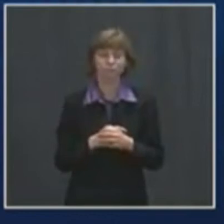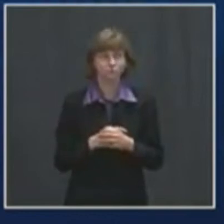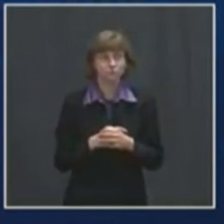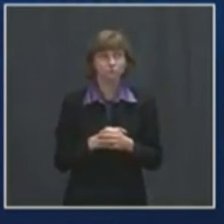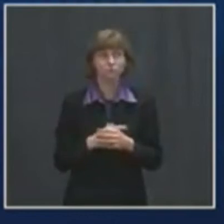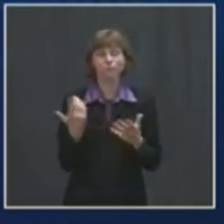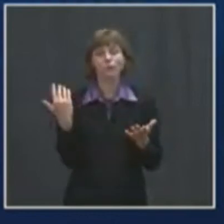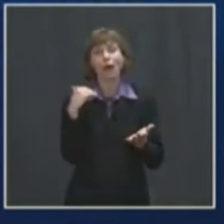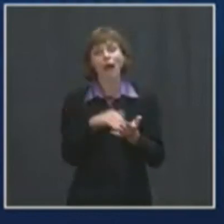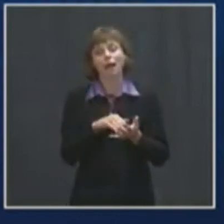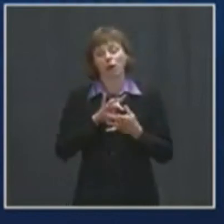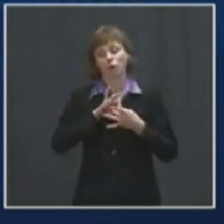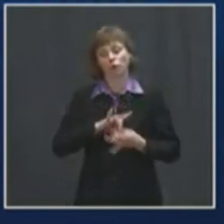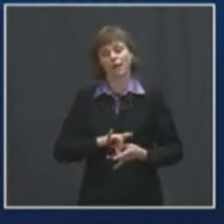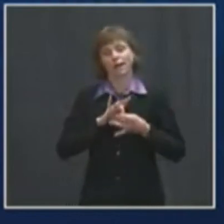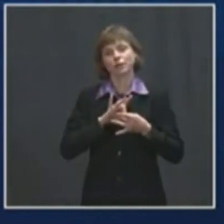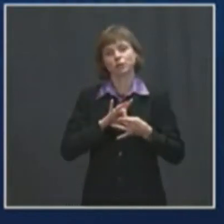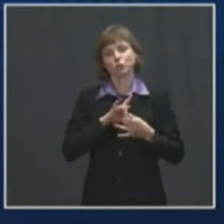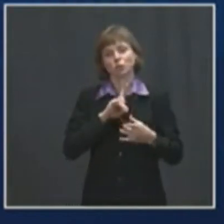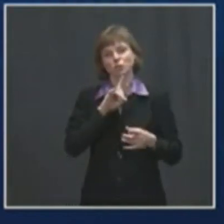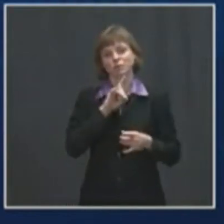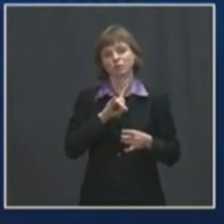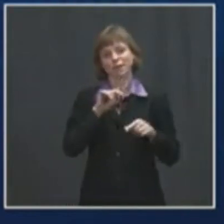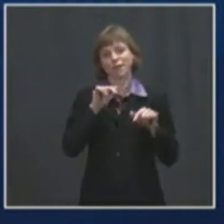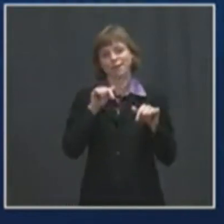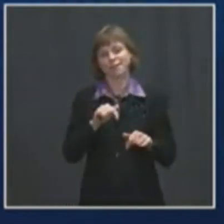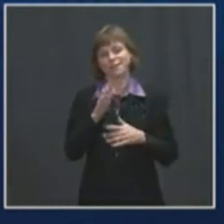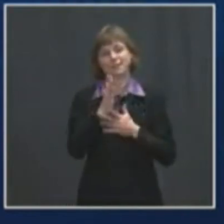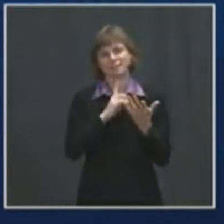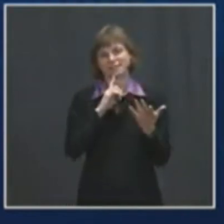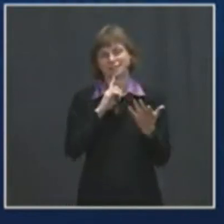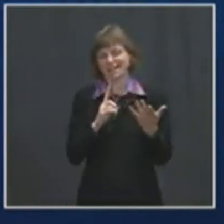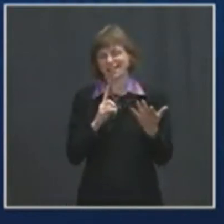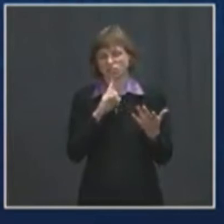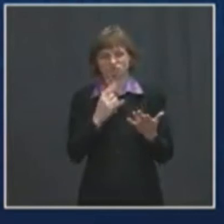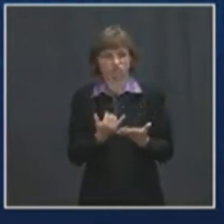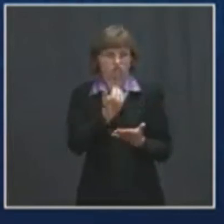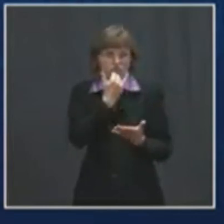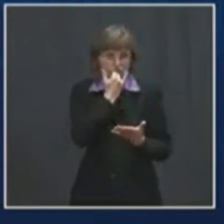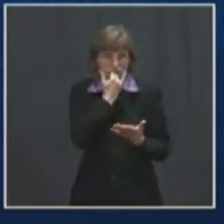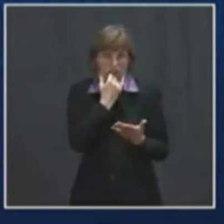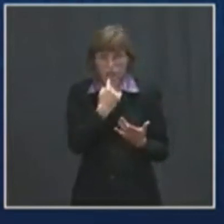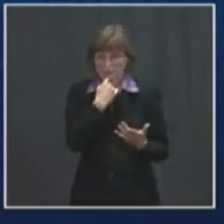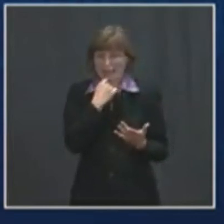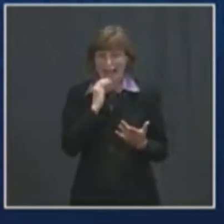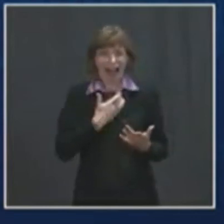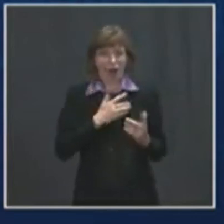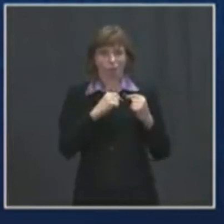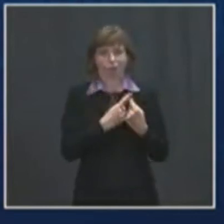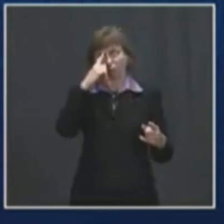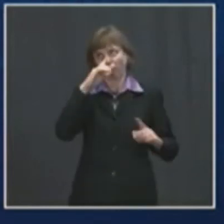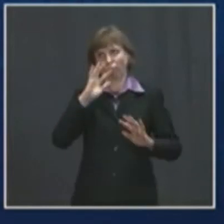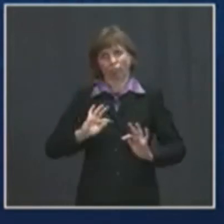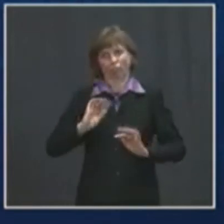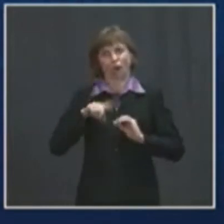respect to Larry and his piece, it's just flat out wrong that our team is, quote, dismissive of inflationary